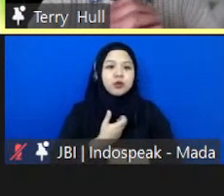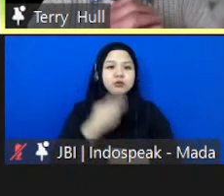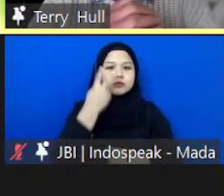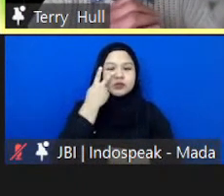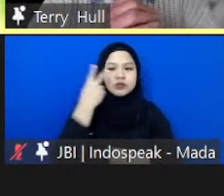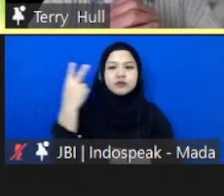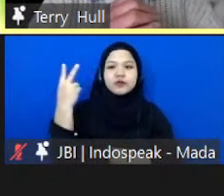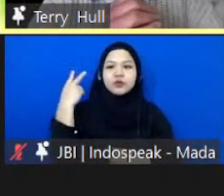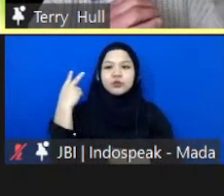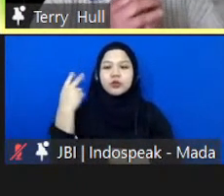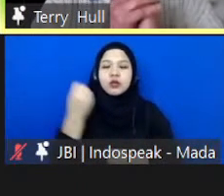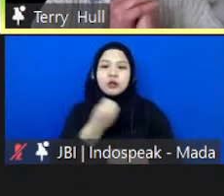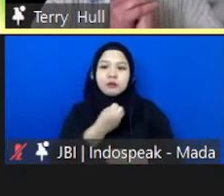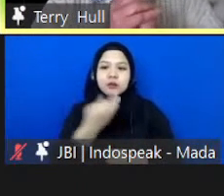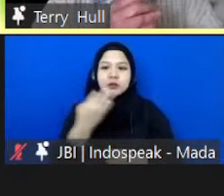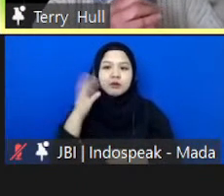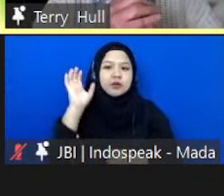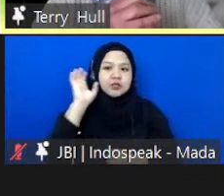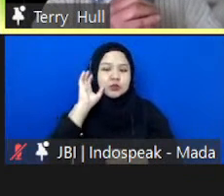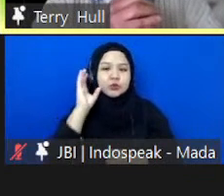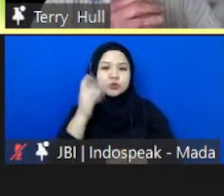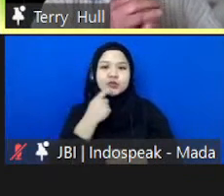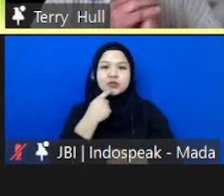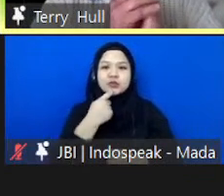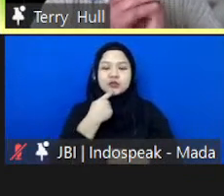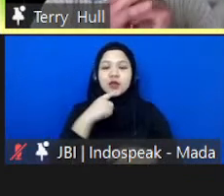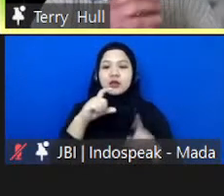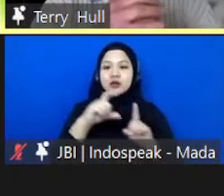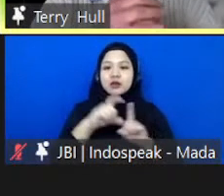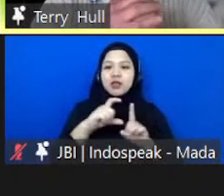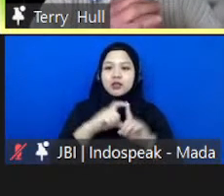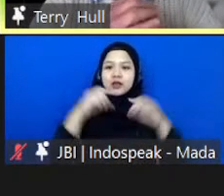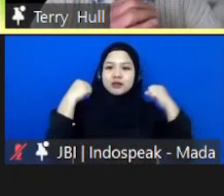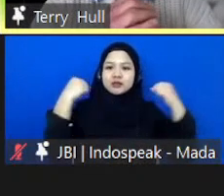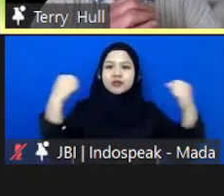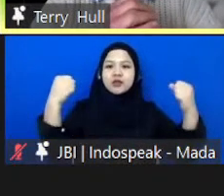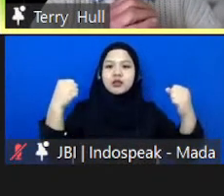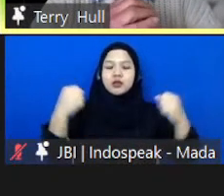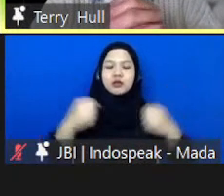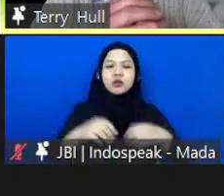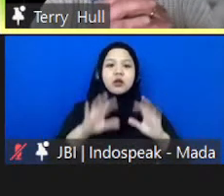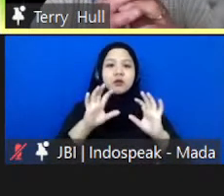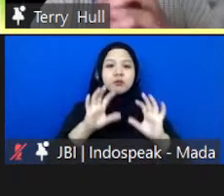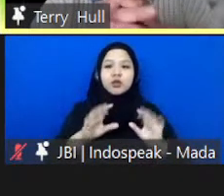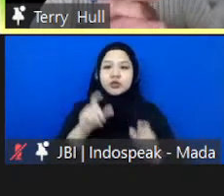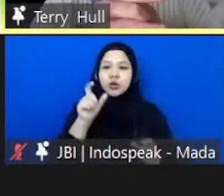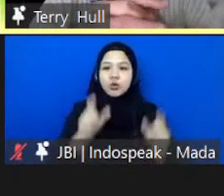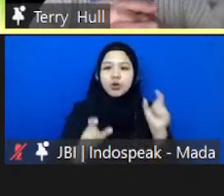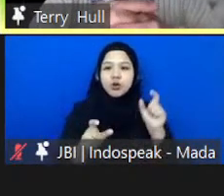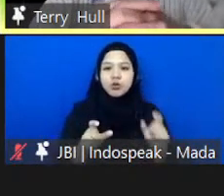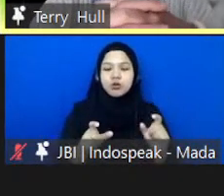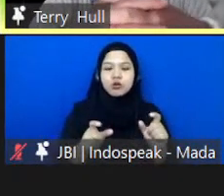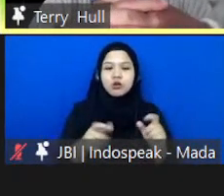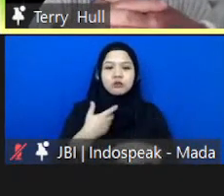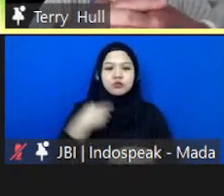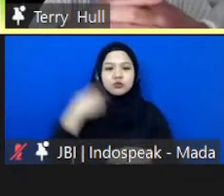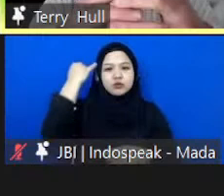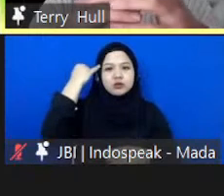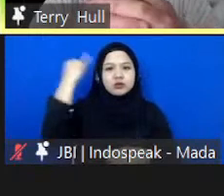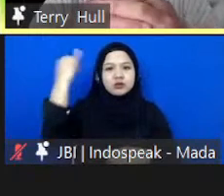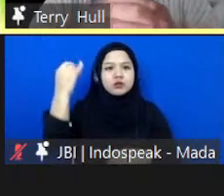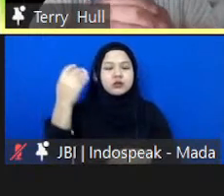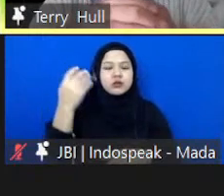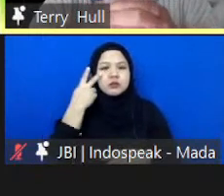the issues about health data. Many people have an idea that health